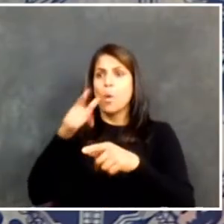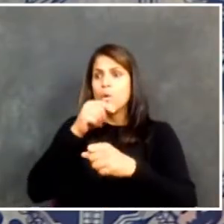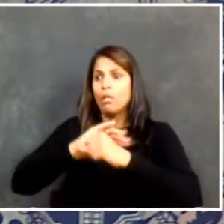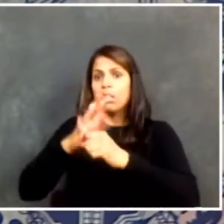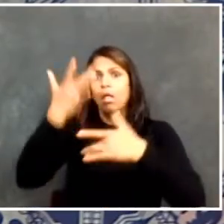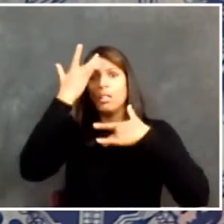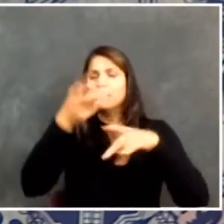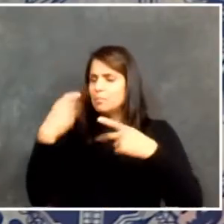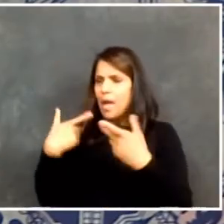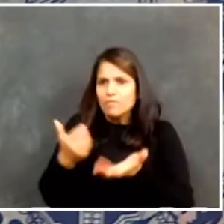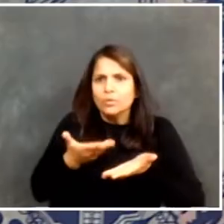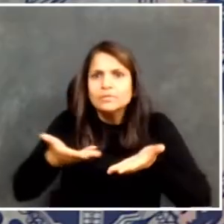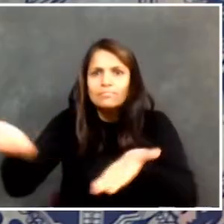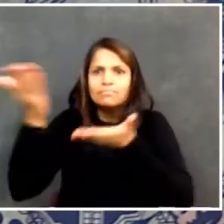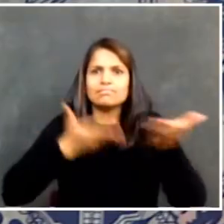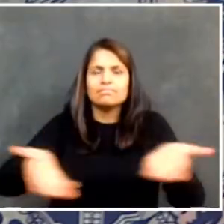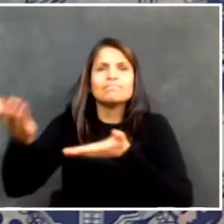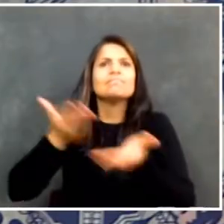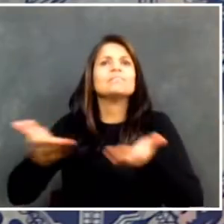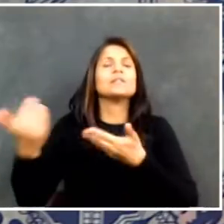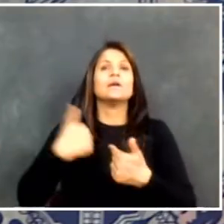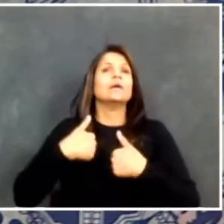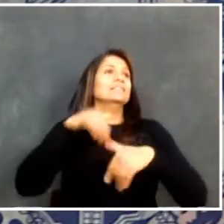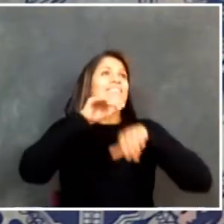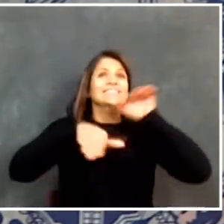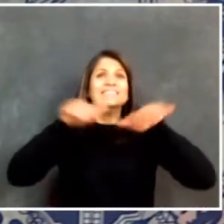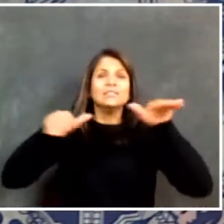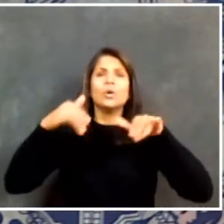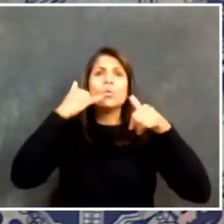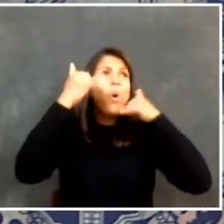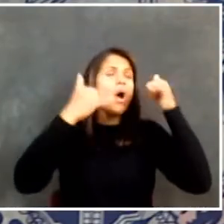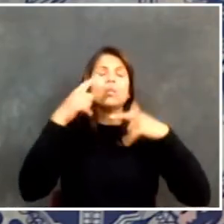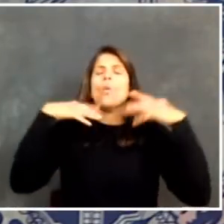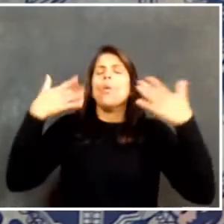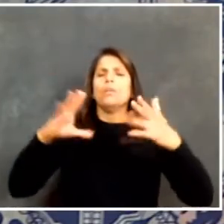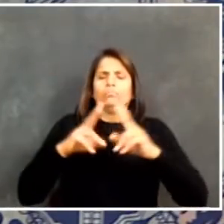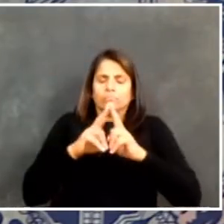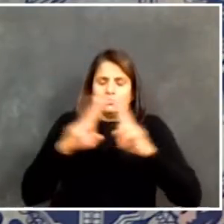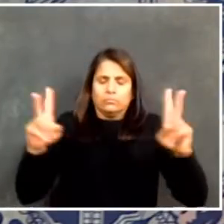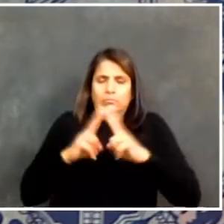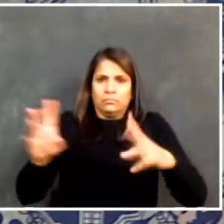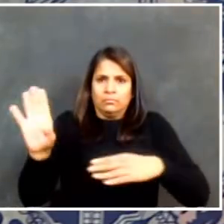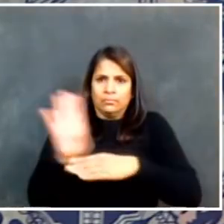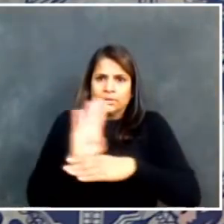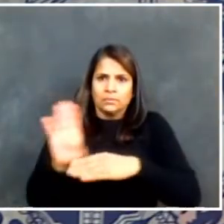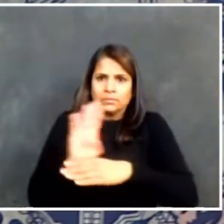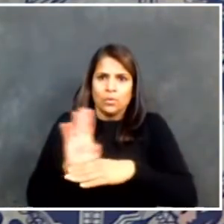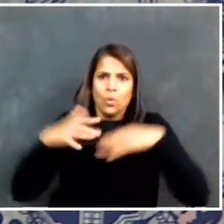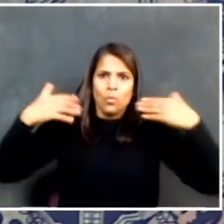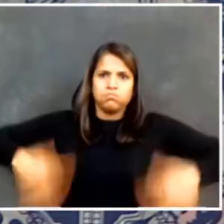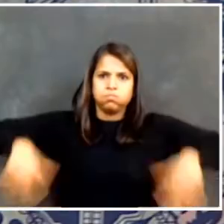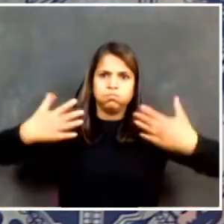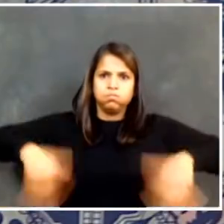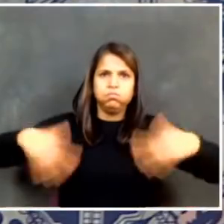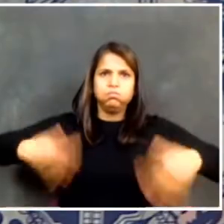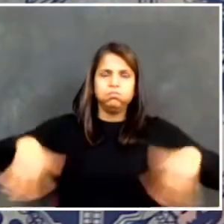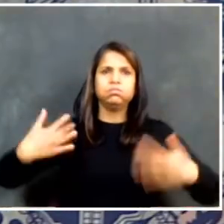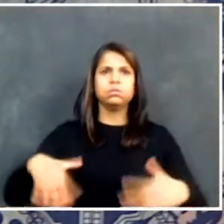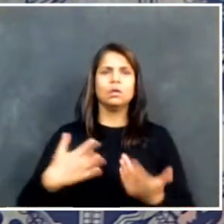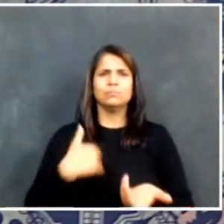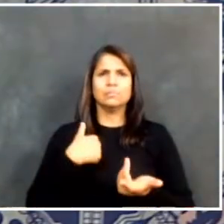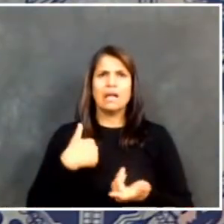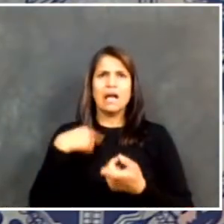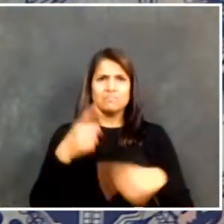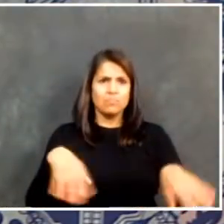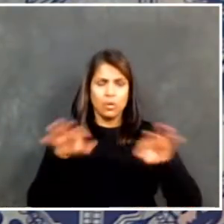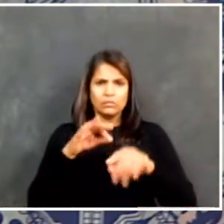100 are coming. But what EMS tried to do was immediately prioritize